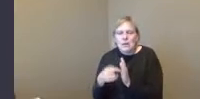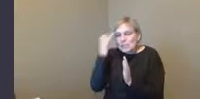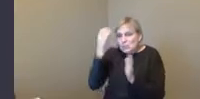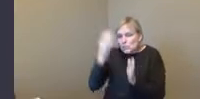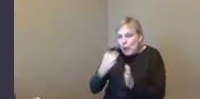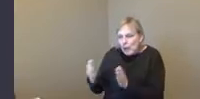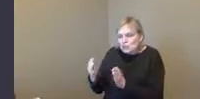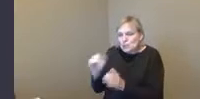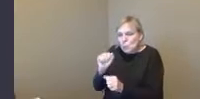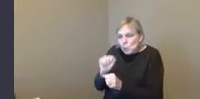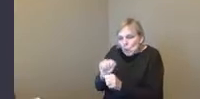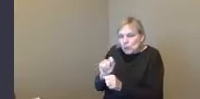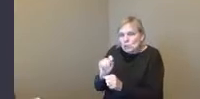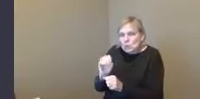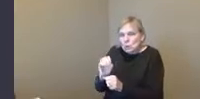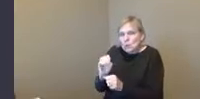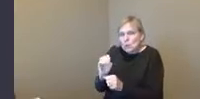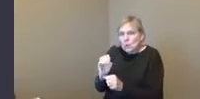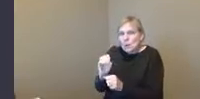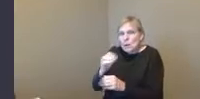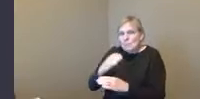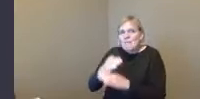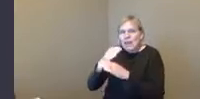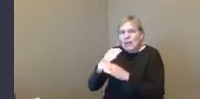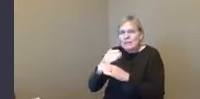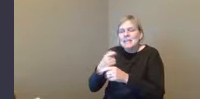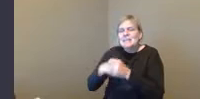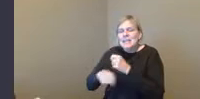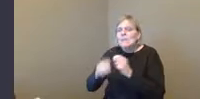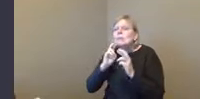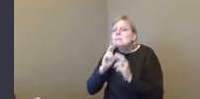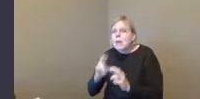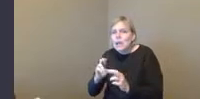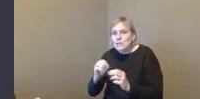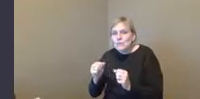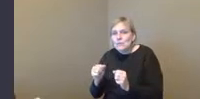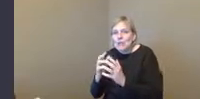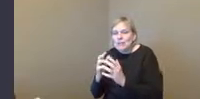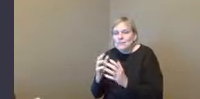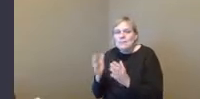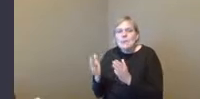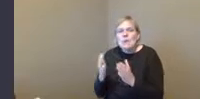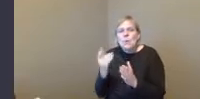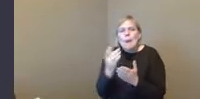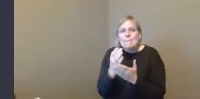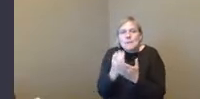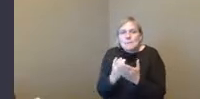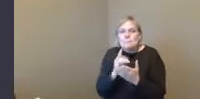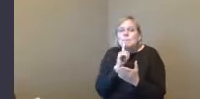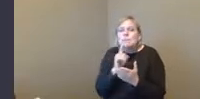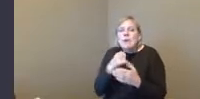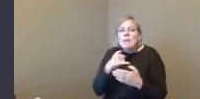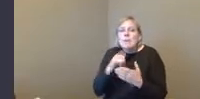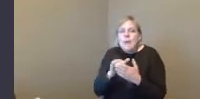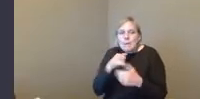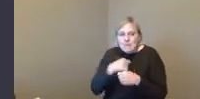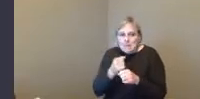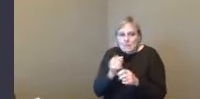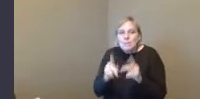work to prevent rather than respond to violence. And I know that piece of it is making sure that people